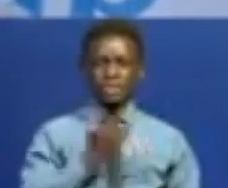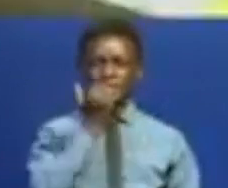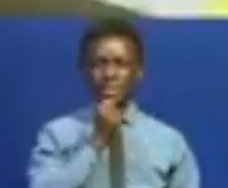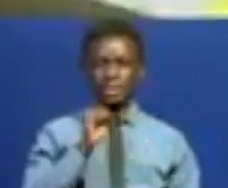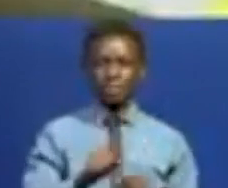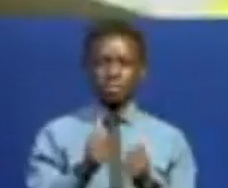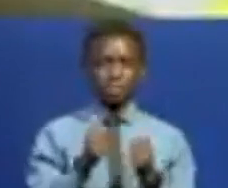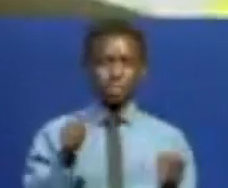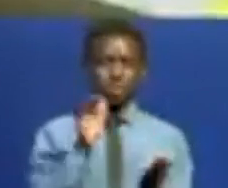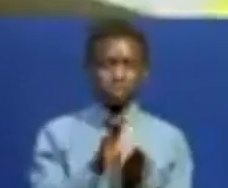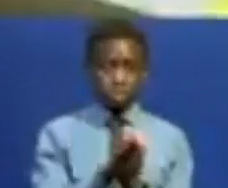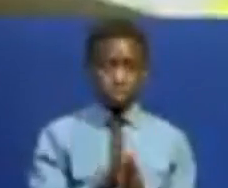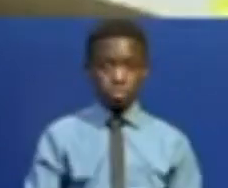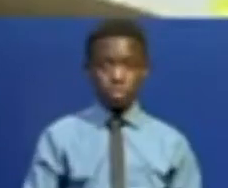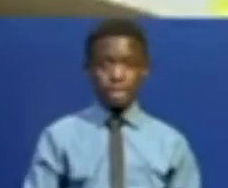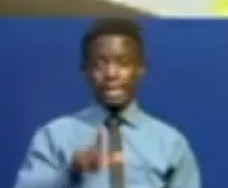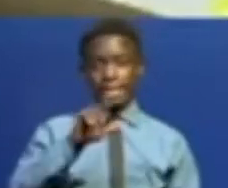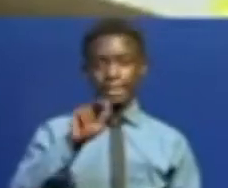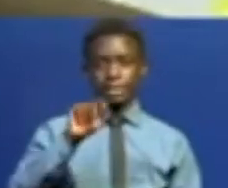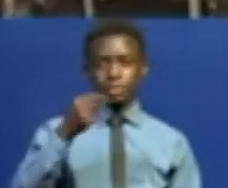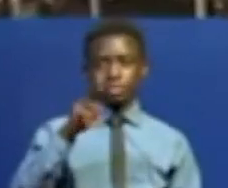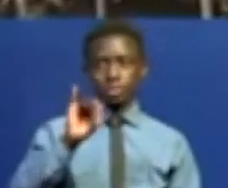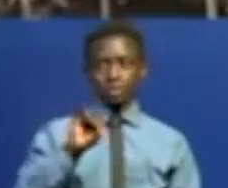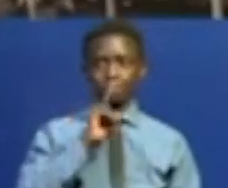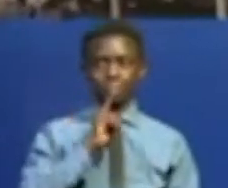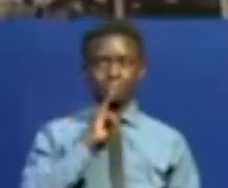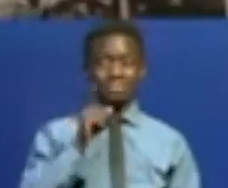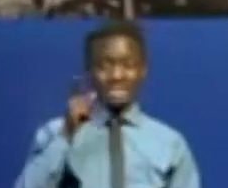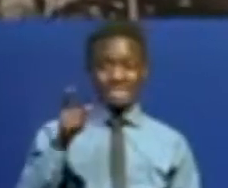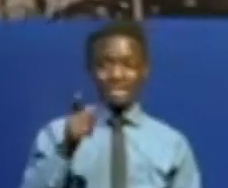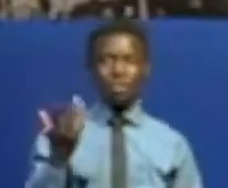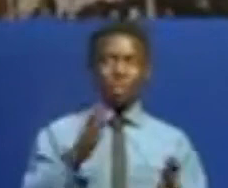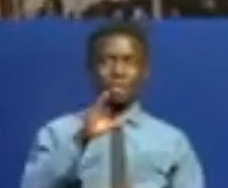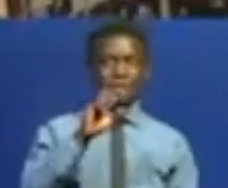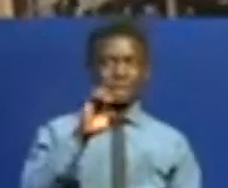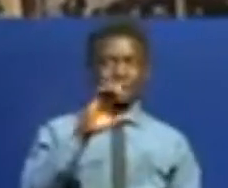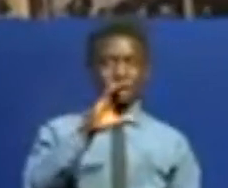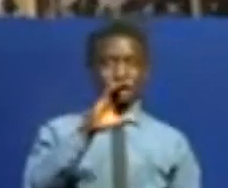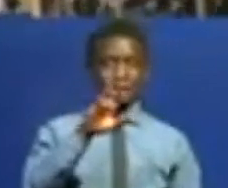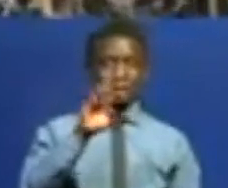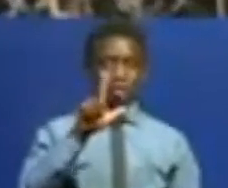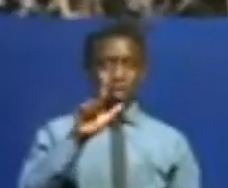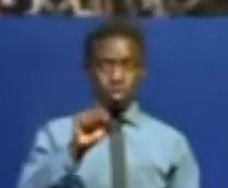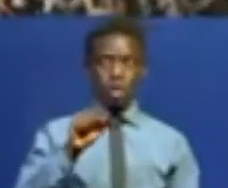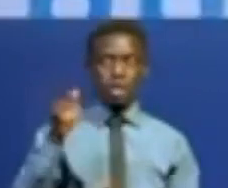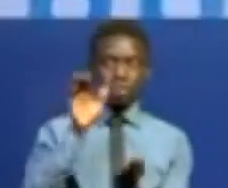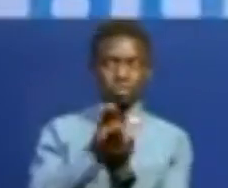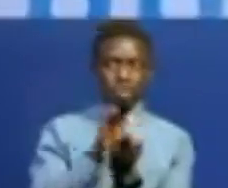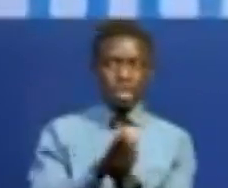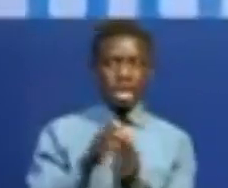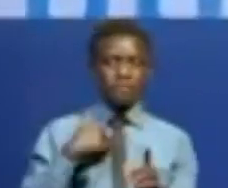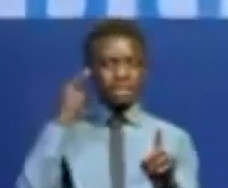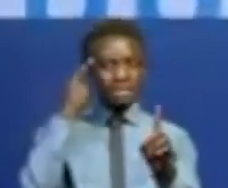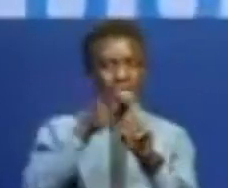stored. Ninturi further says the National Cereals and Produce Board depots have started buying maize targeting 1 million bags. Because any